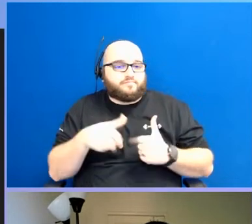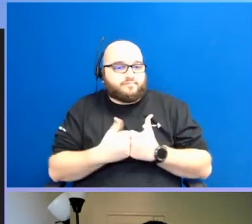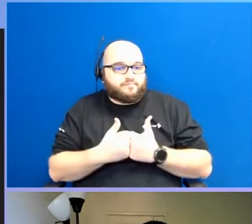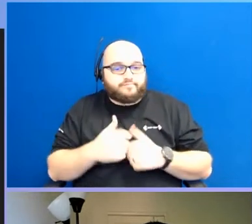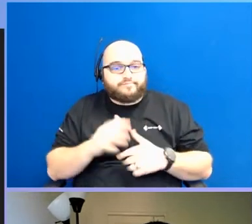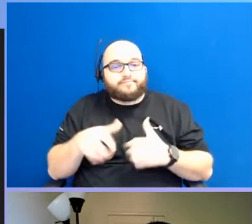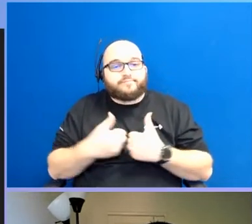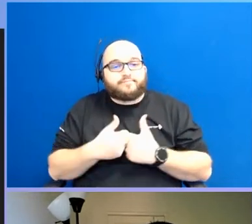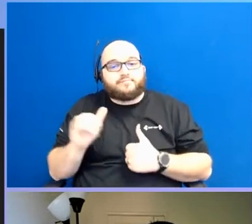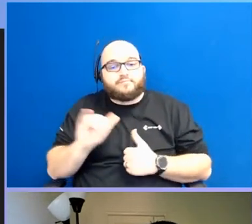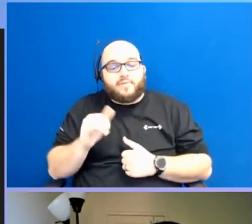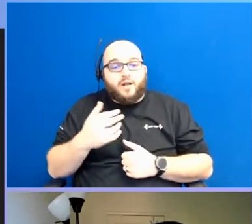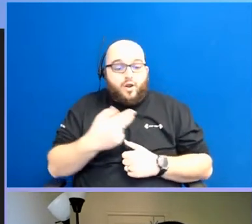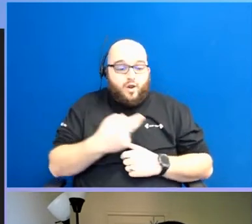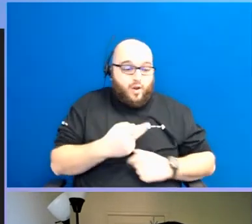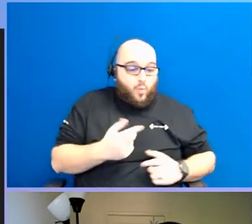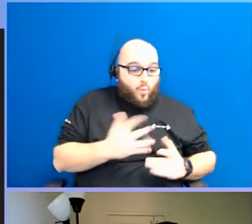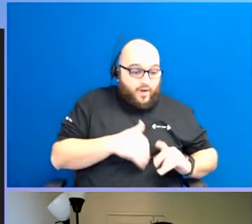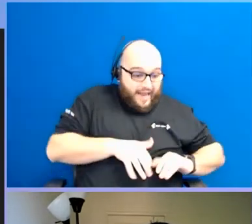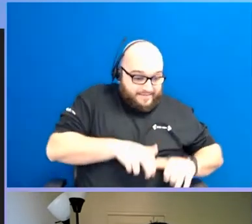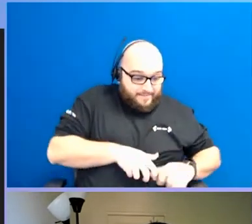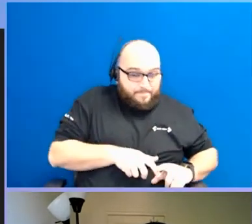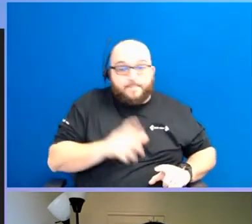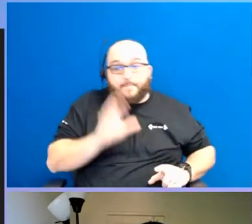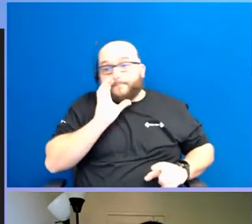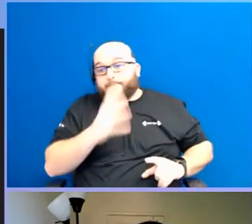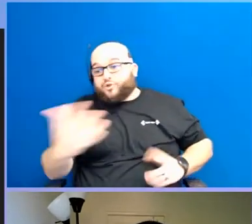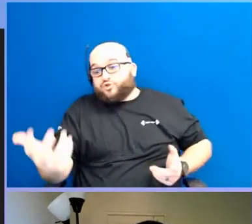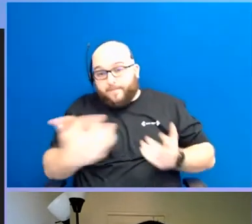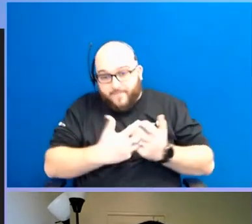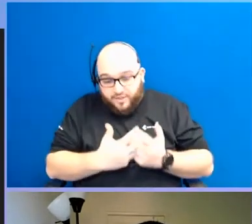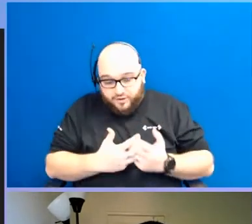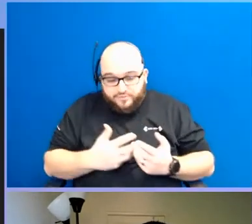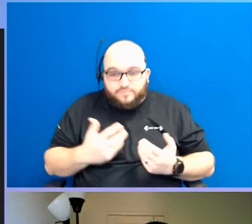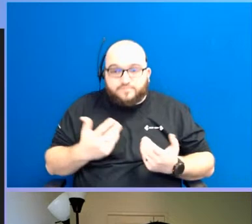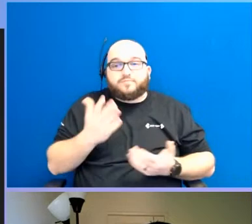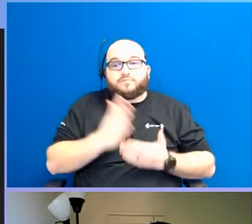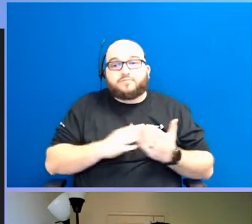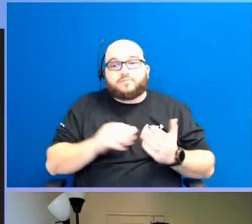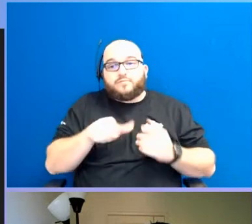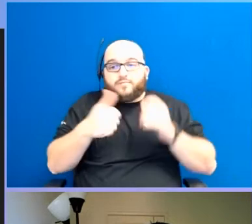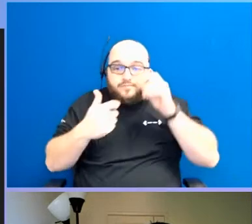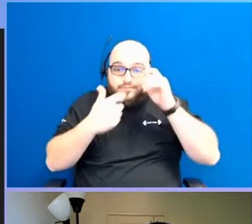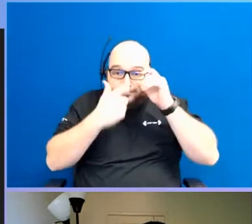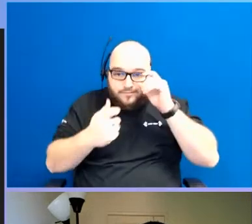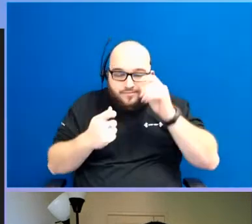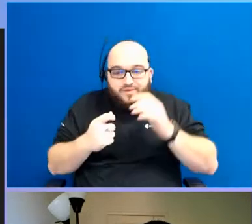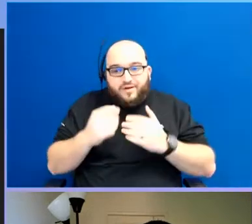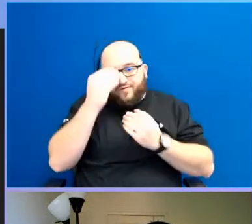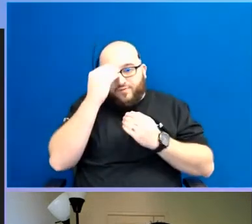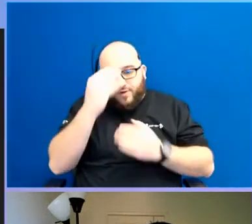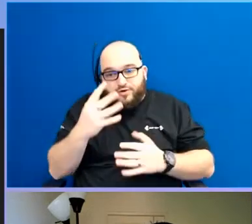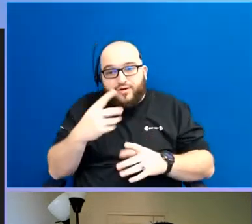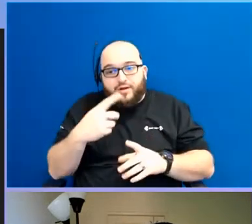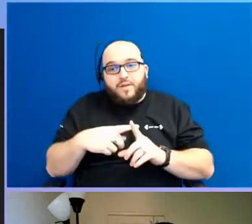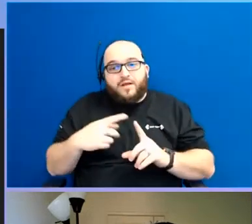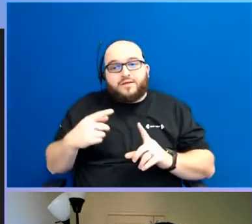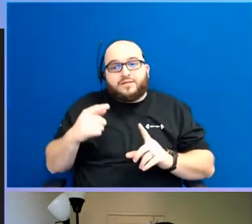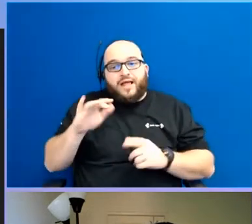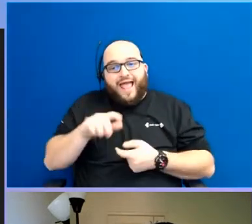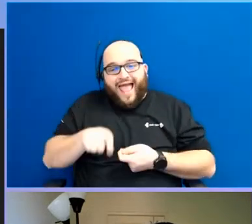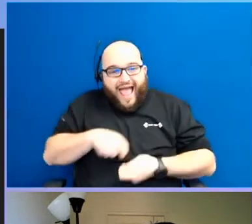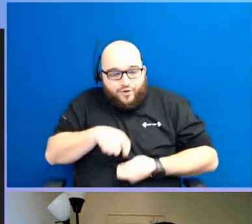prompt and image matching, differences, other potentially interesting details, and of course, alt text